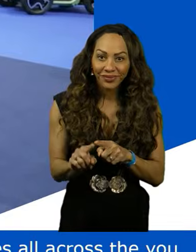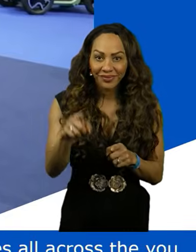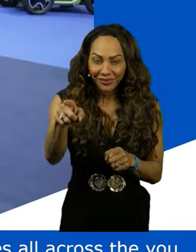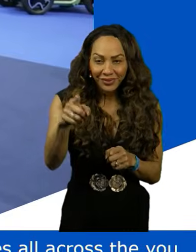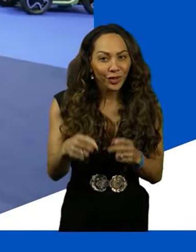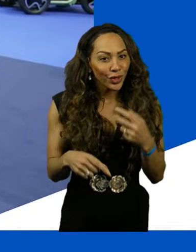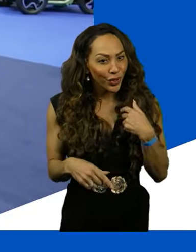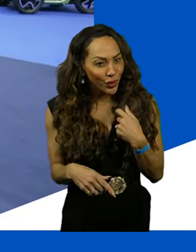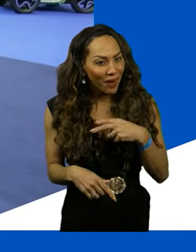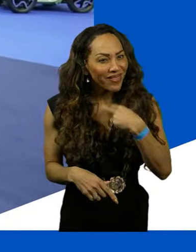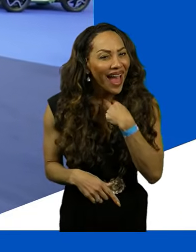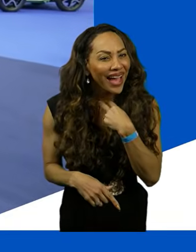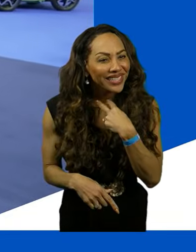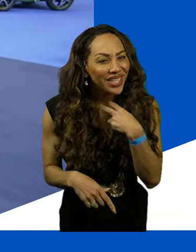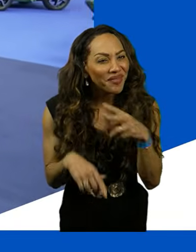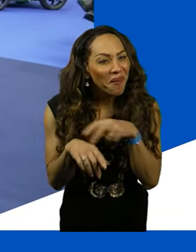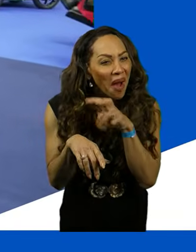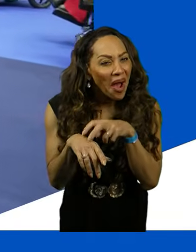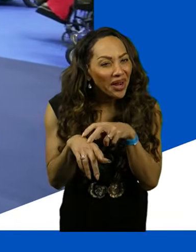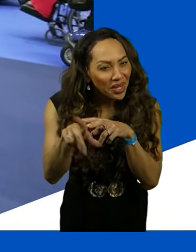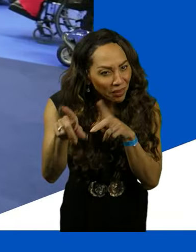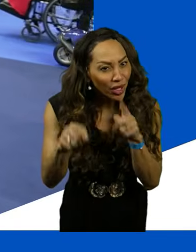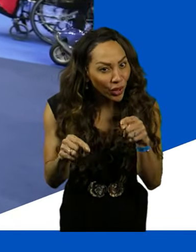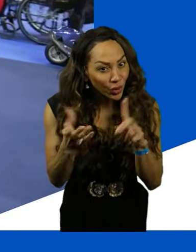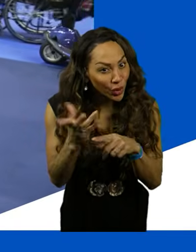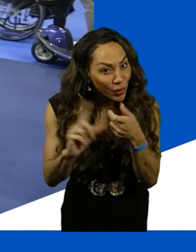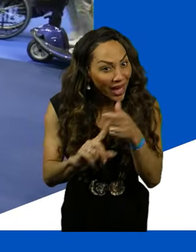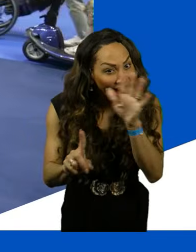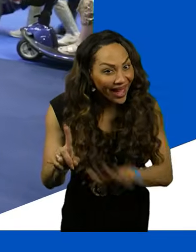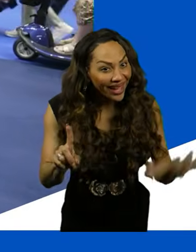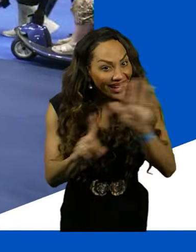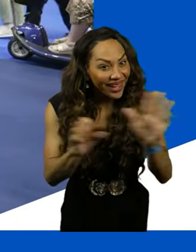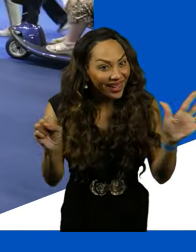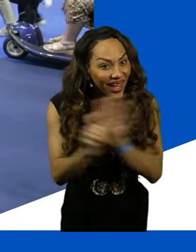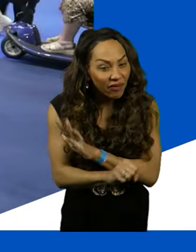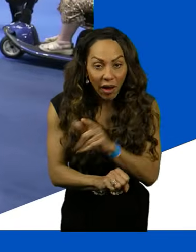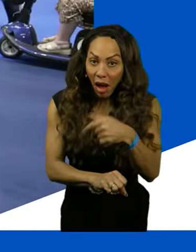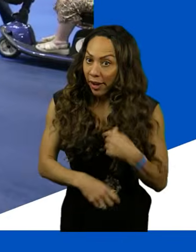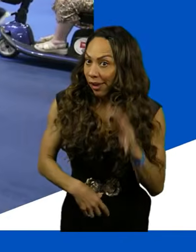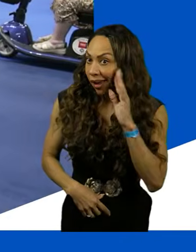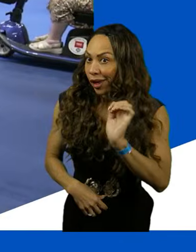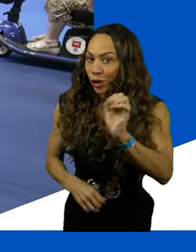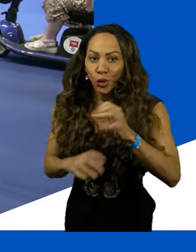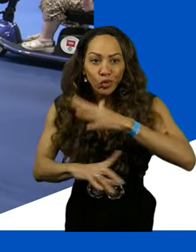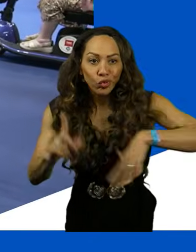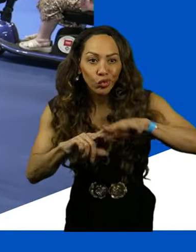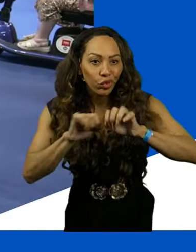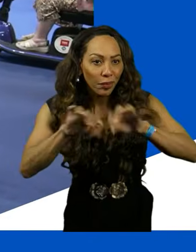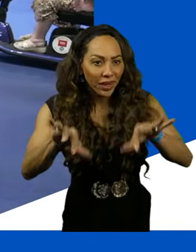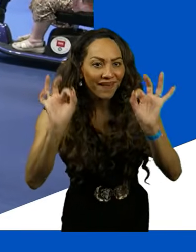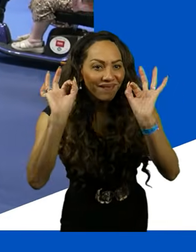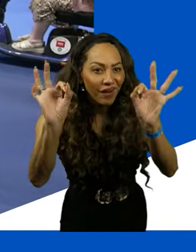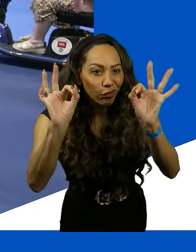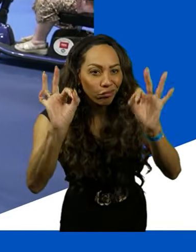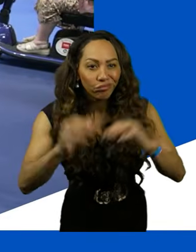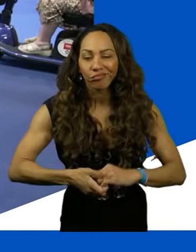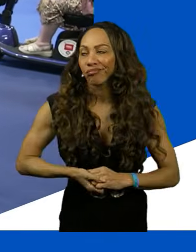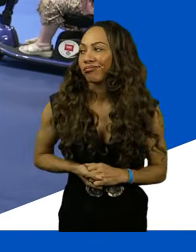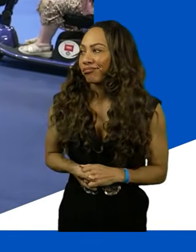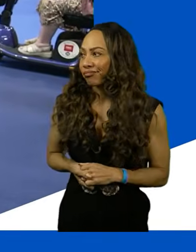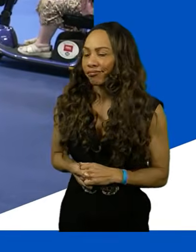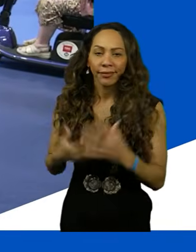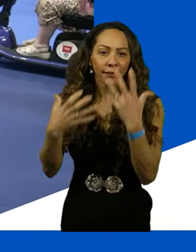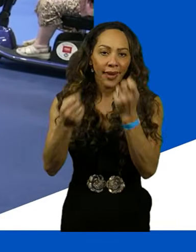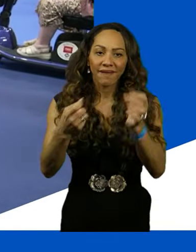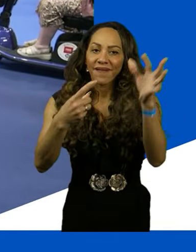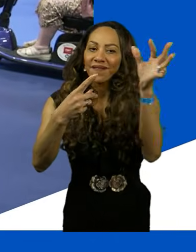UK wide, We right? absolutely do. Fantastic. And your social media is very good, I hear. As you can see, there is a range of